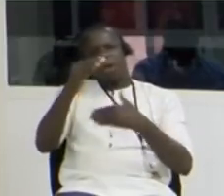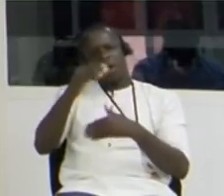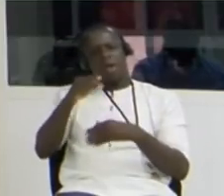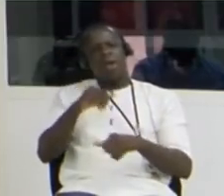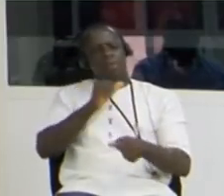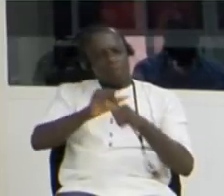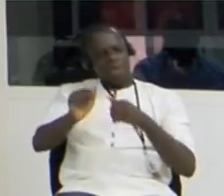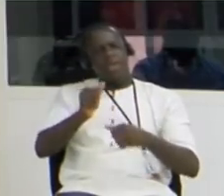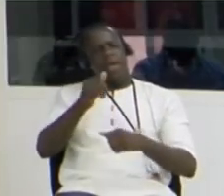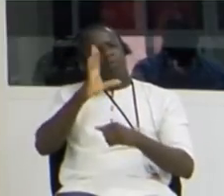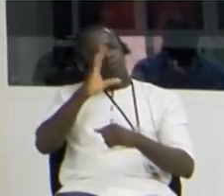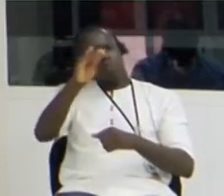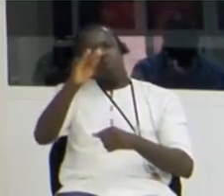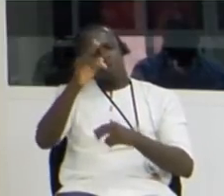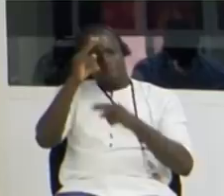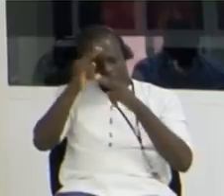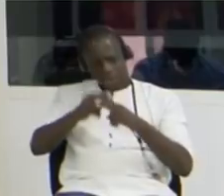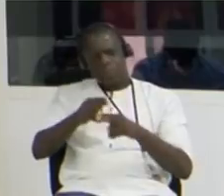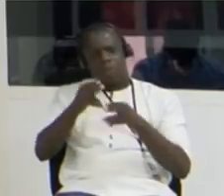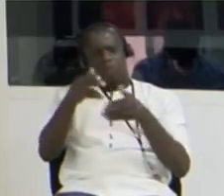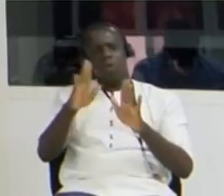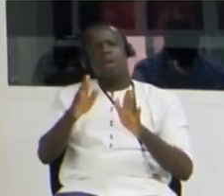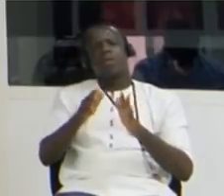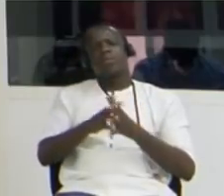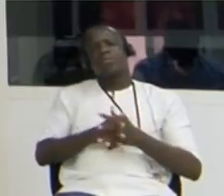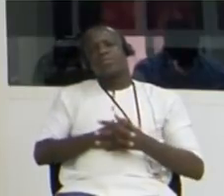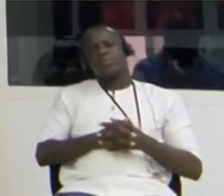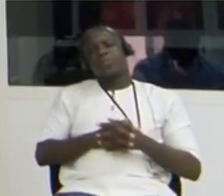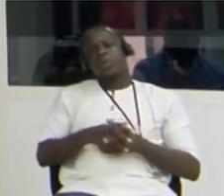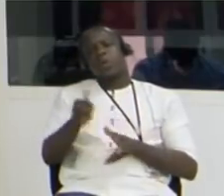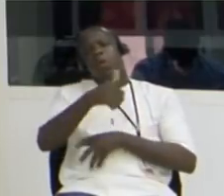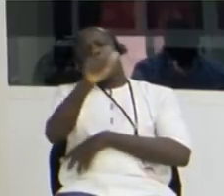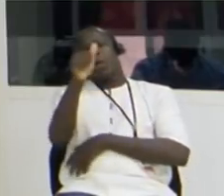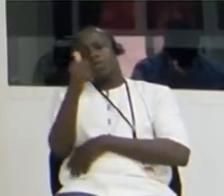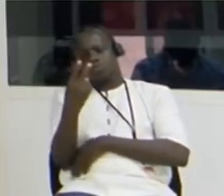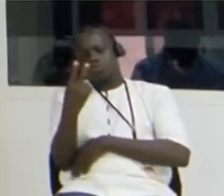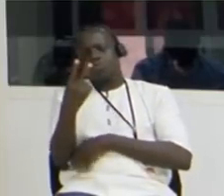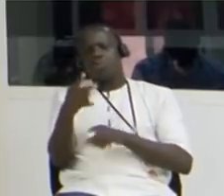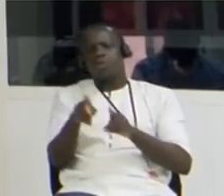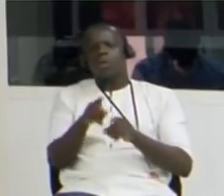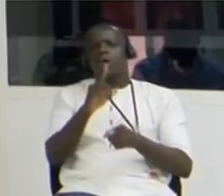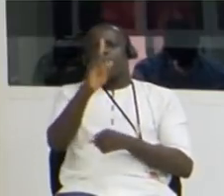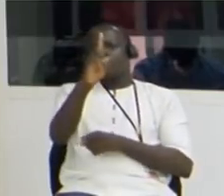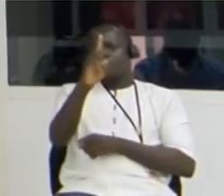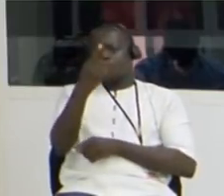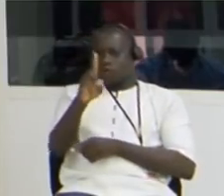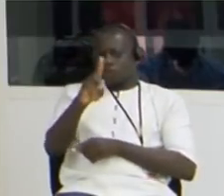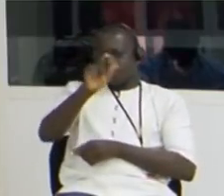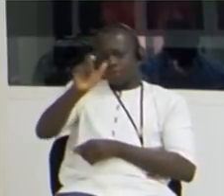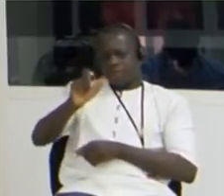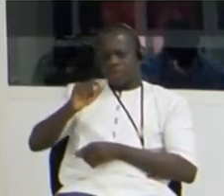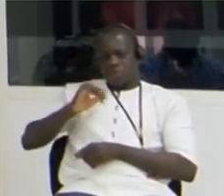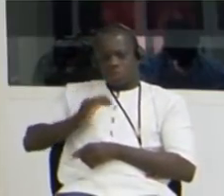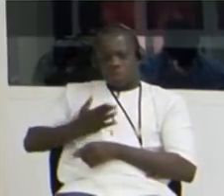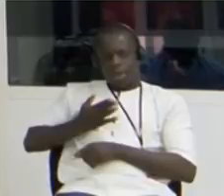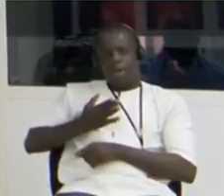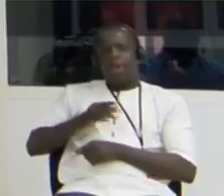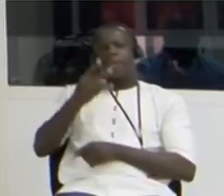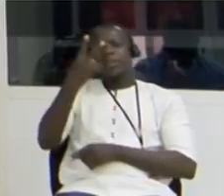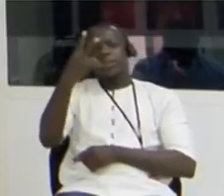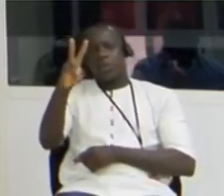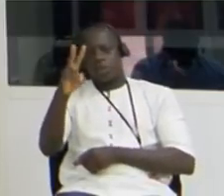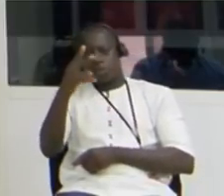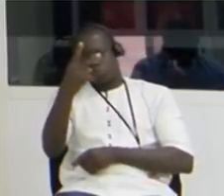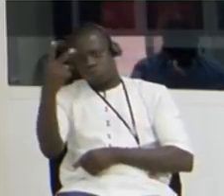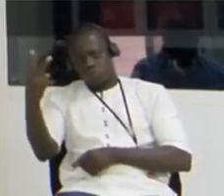respect." And there's the other one, the other 2, the first one is a woman, but the other 2 are men.